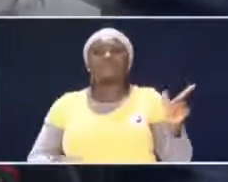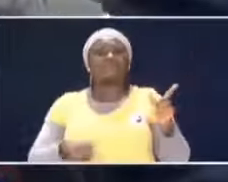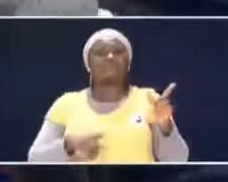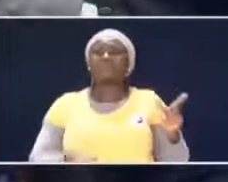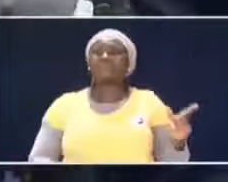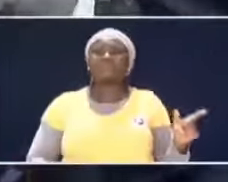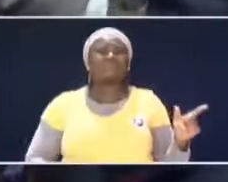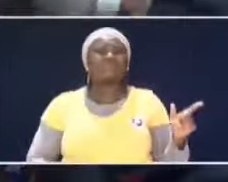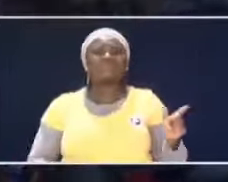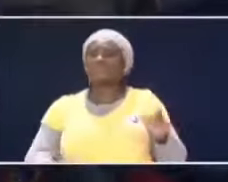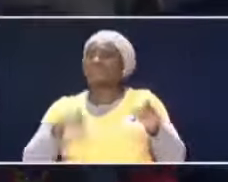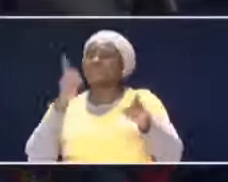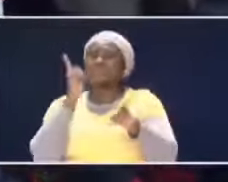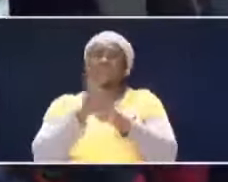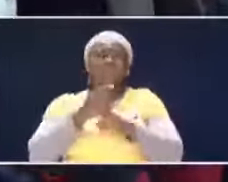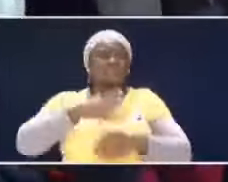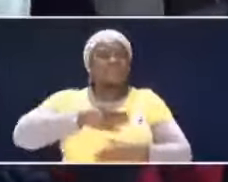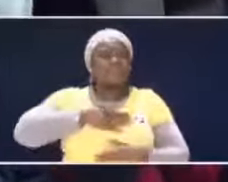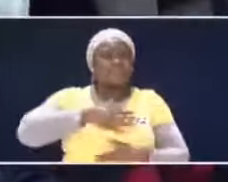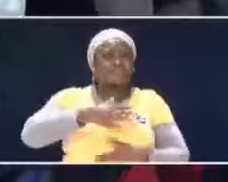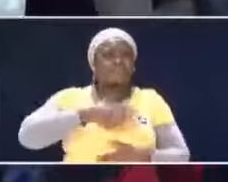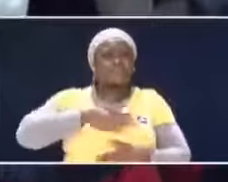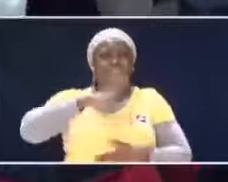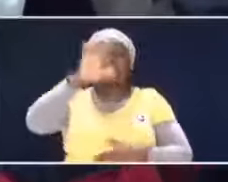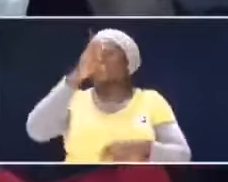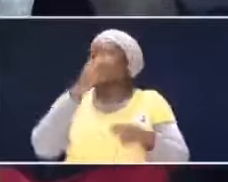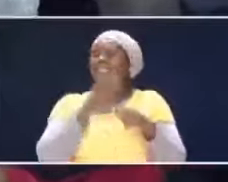Lift your hands, just breathe your name.